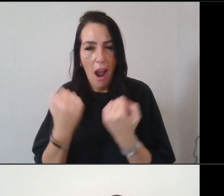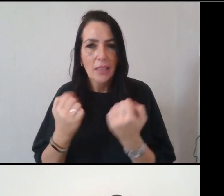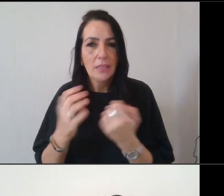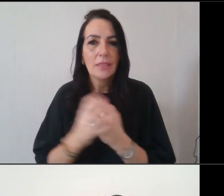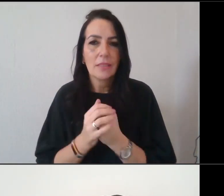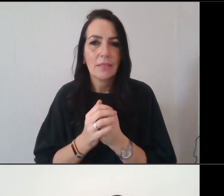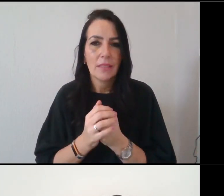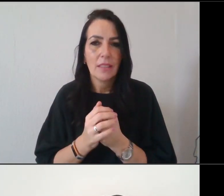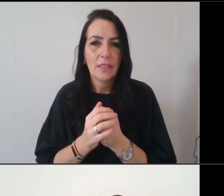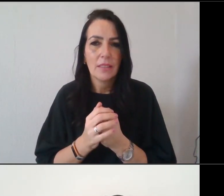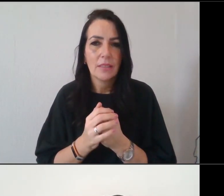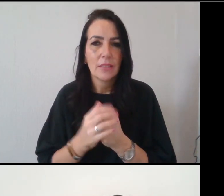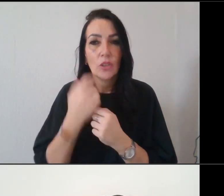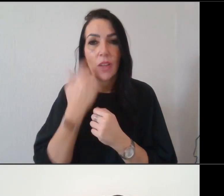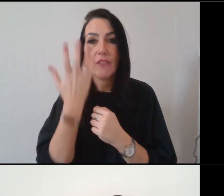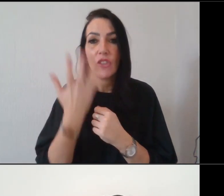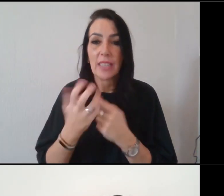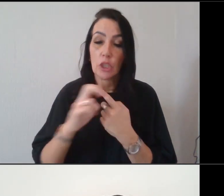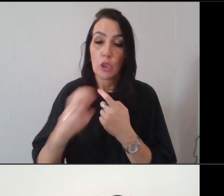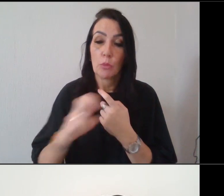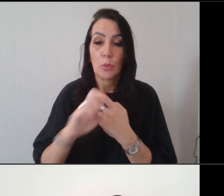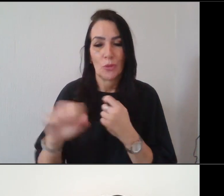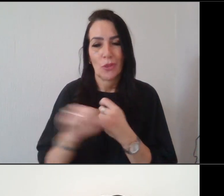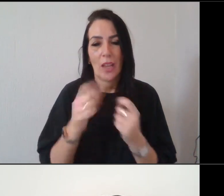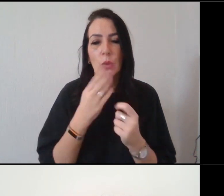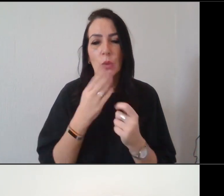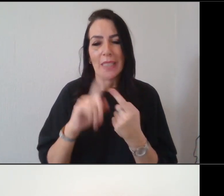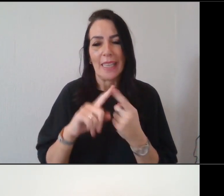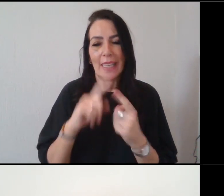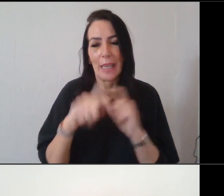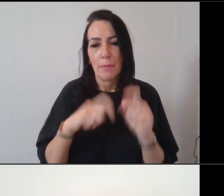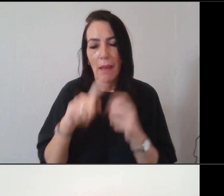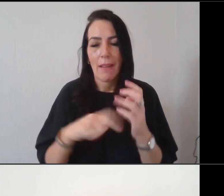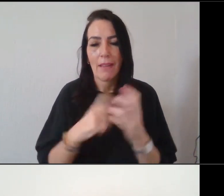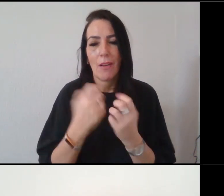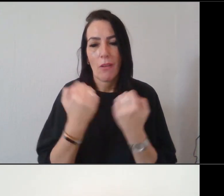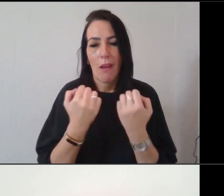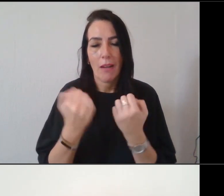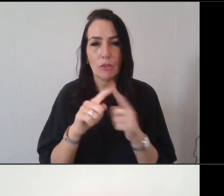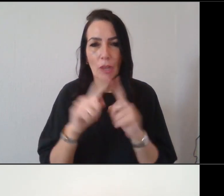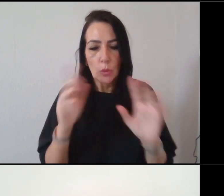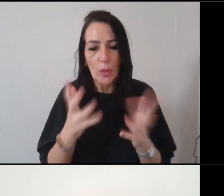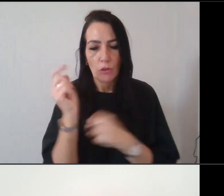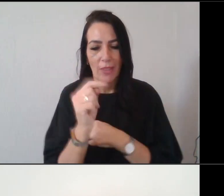commute, and maybe ways that you can encourage that.